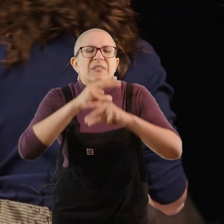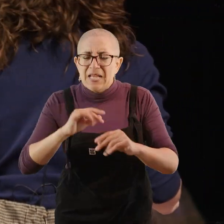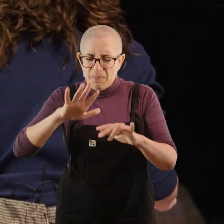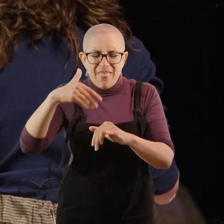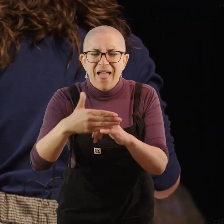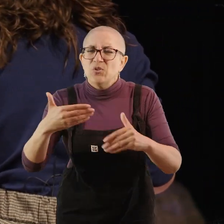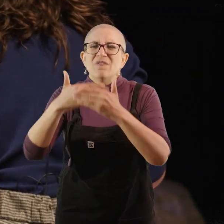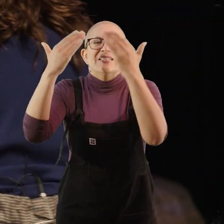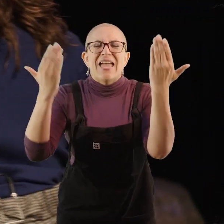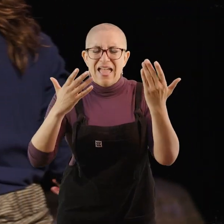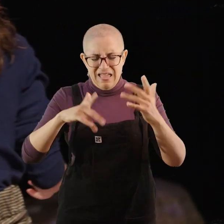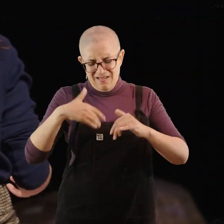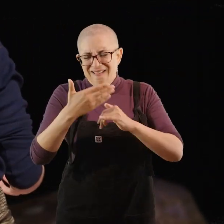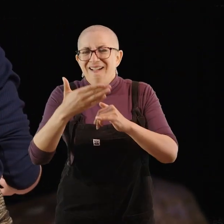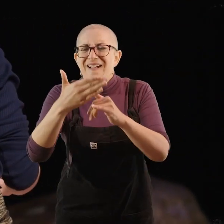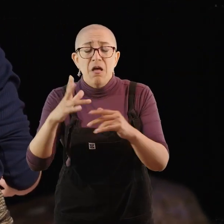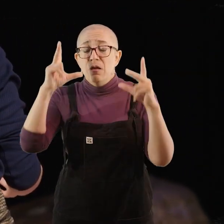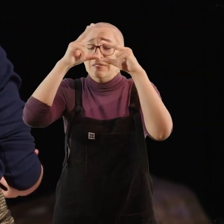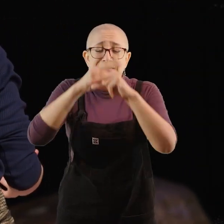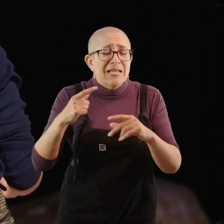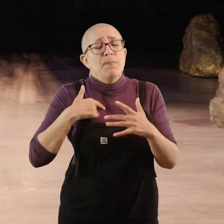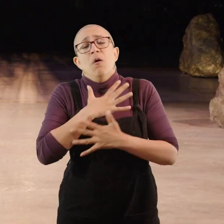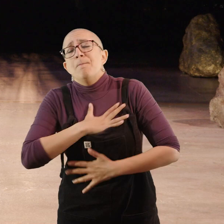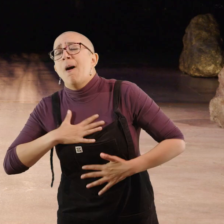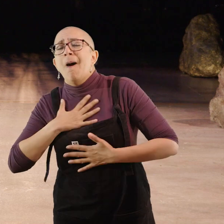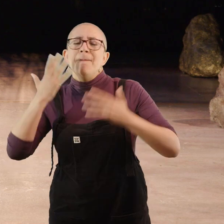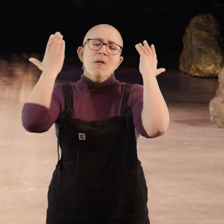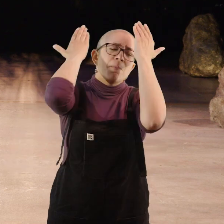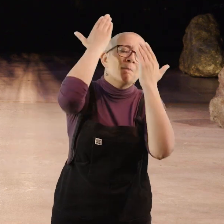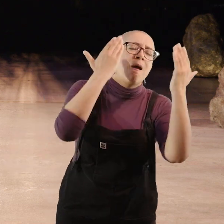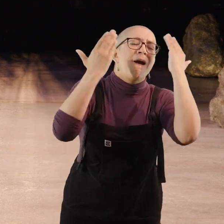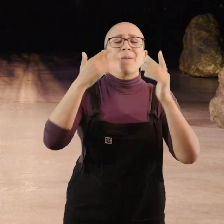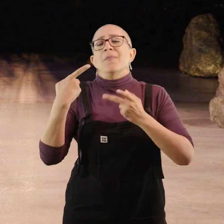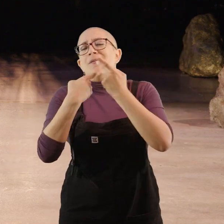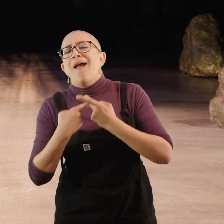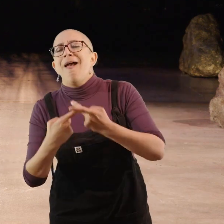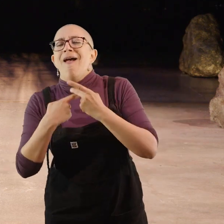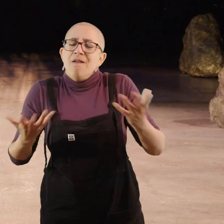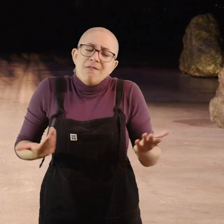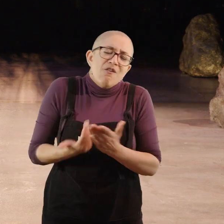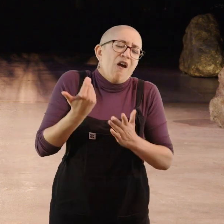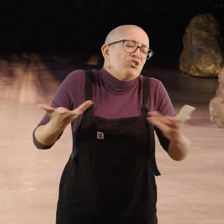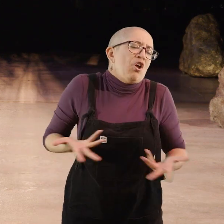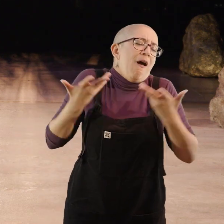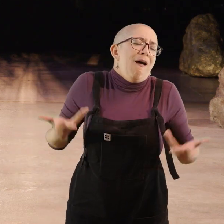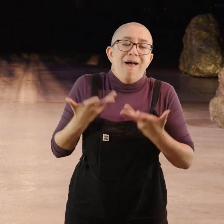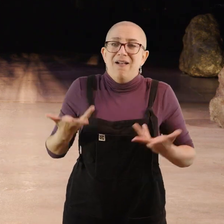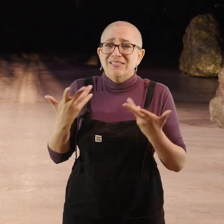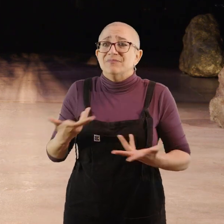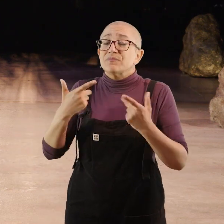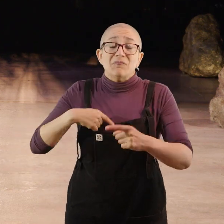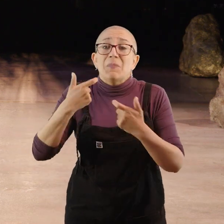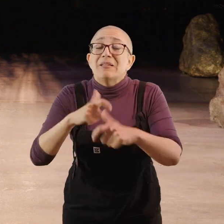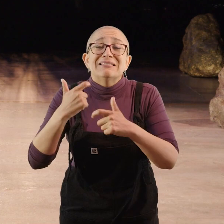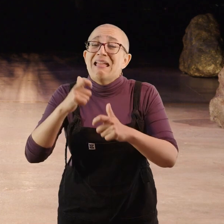death of each day's life, so labour's bath, balm of hurt minds, great nature's second course, chief nourisher in life's feast. Still